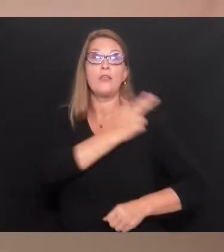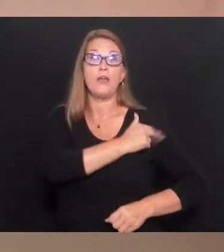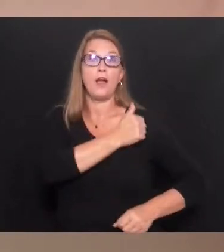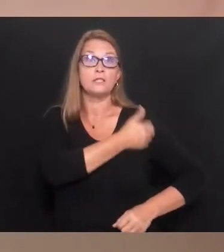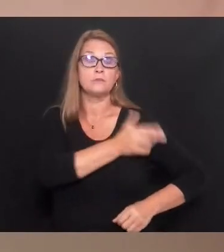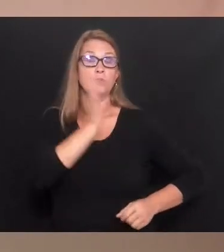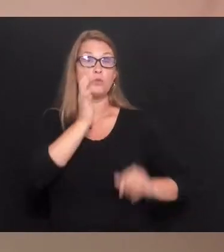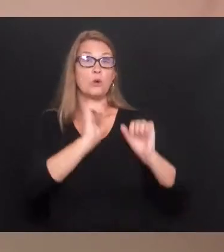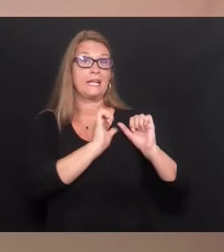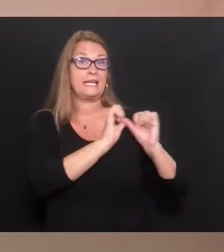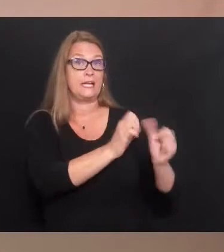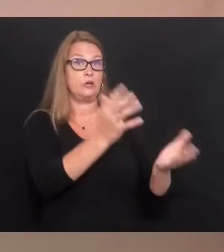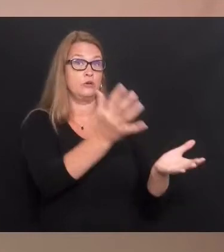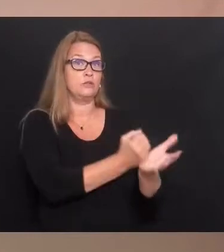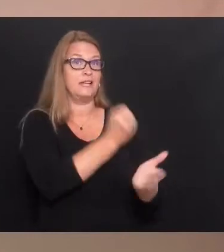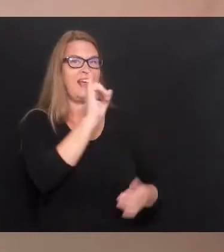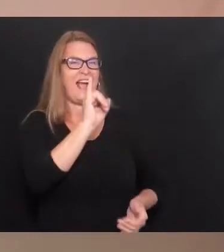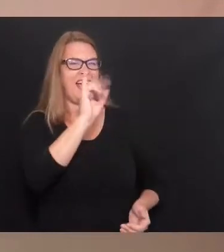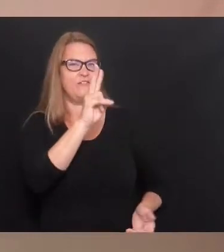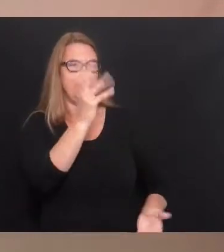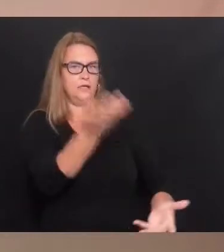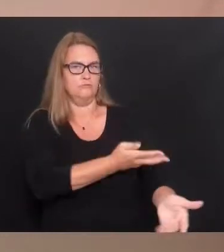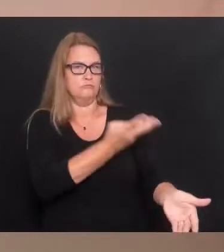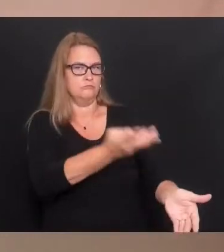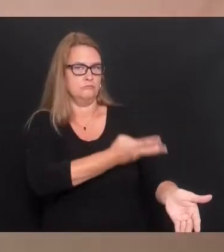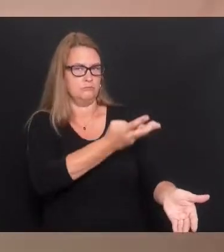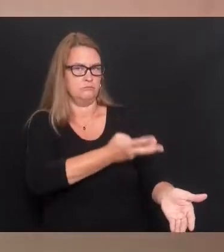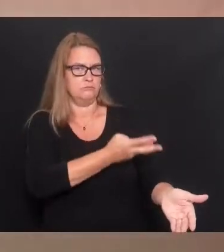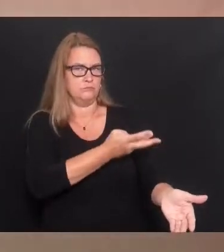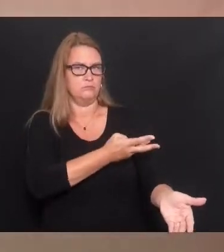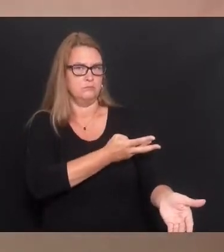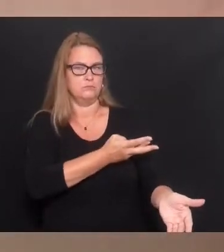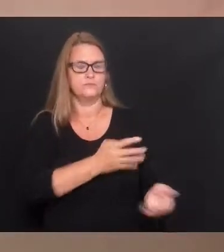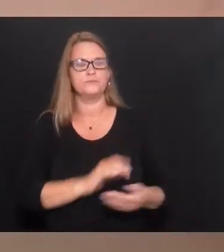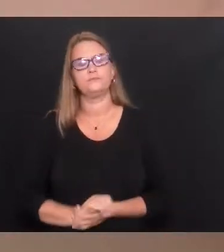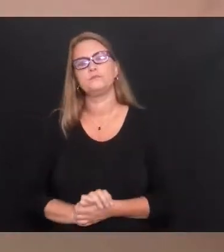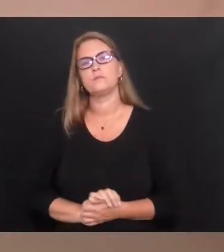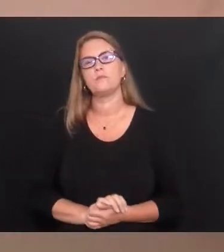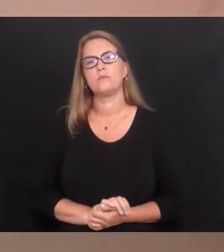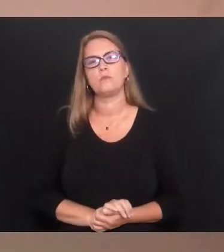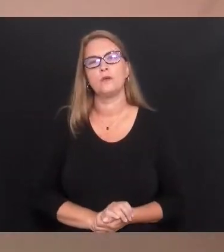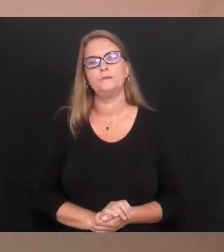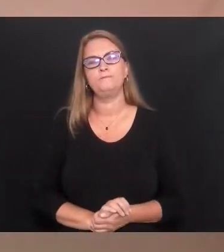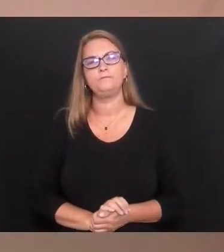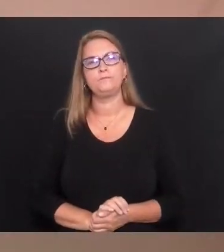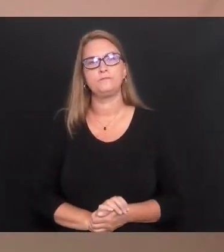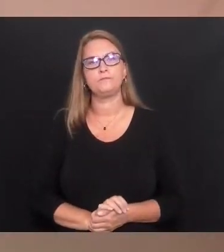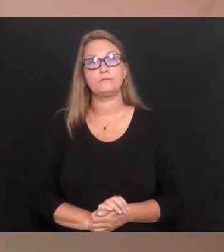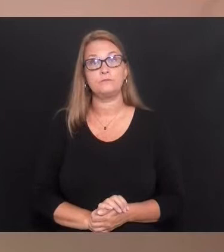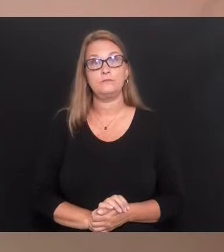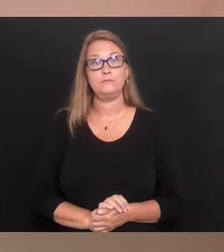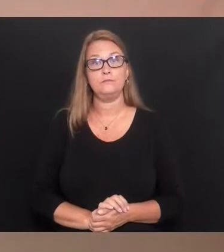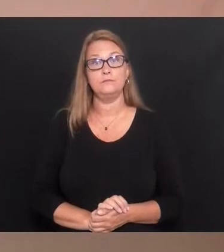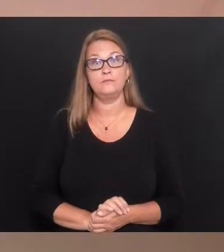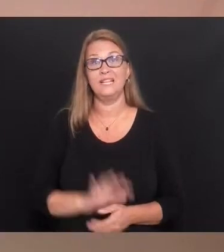get the IV doses. Again, point out that, as the governor pointed